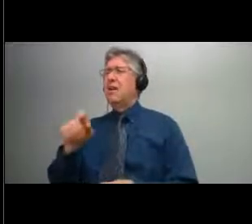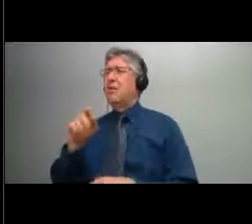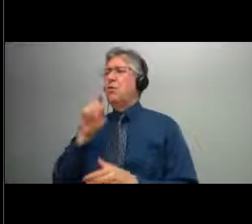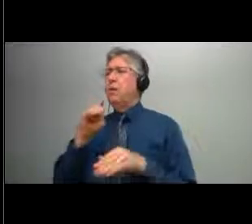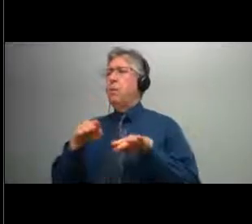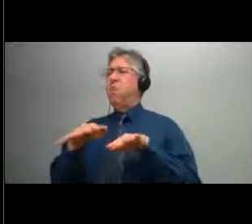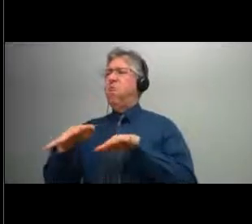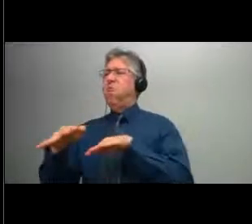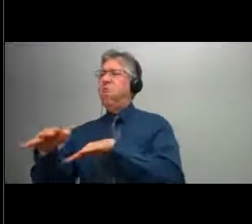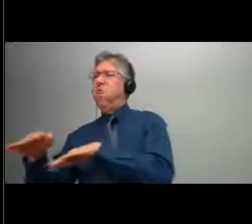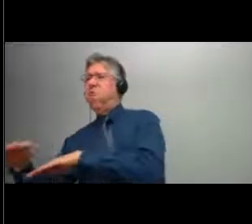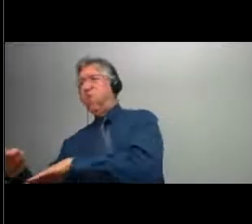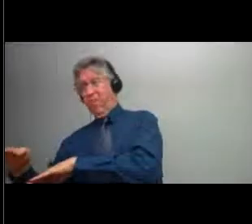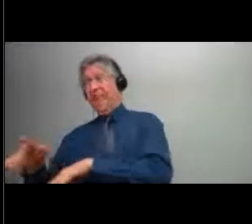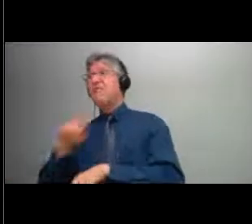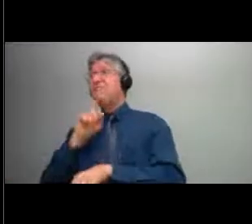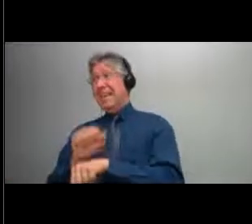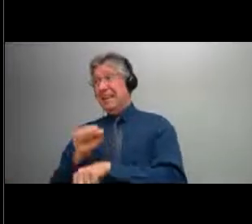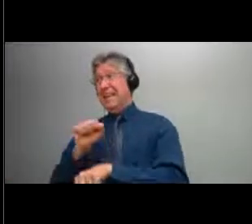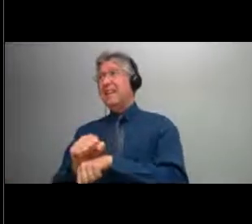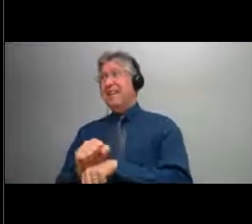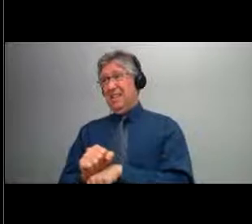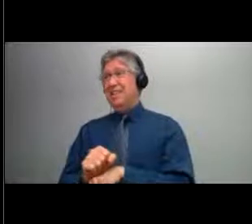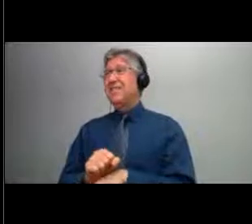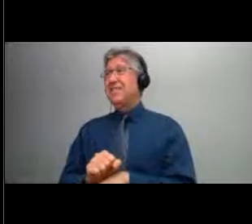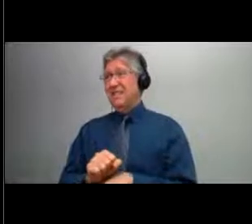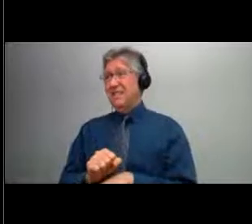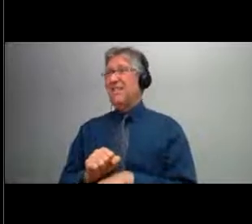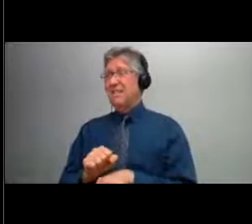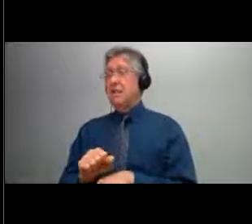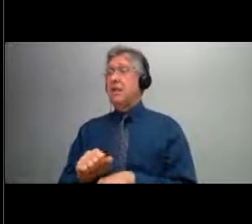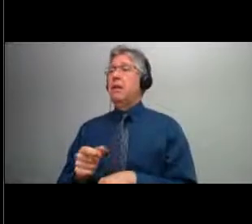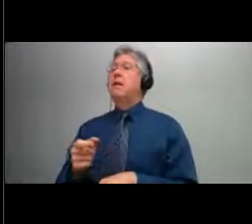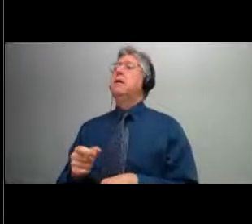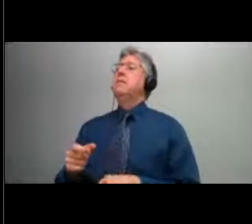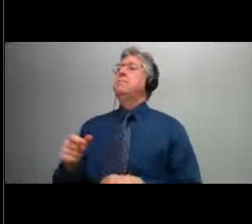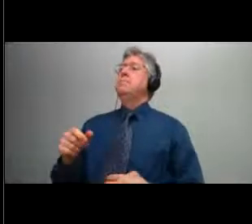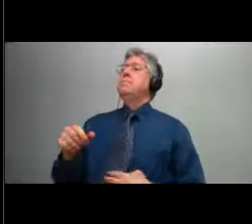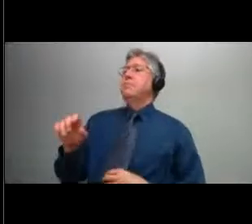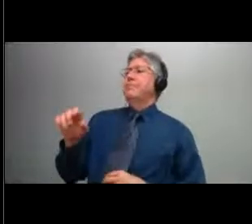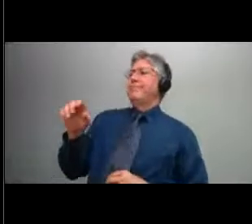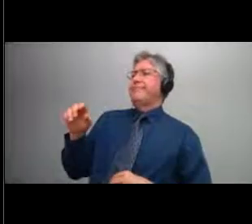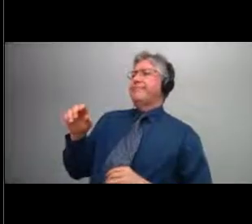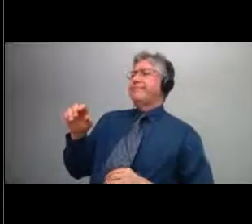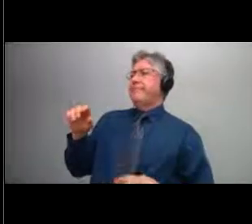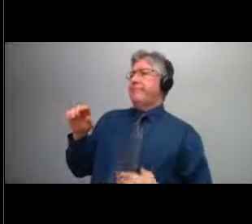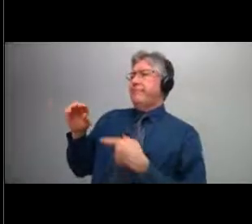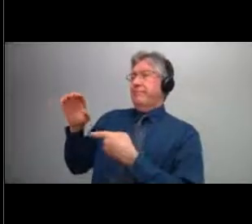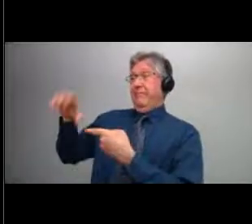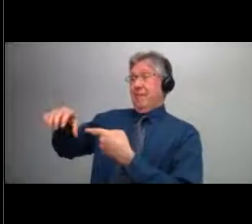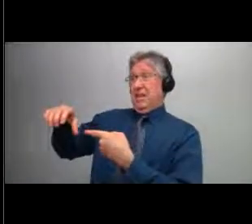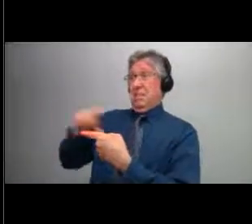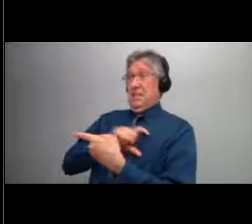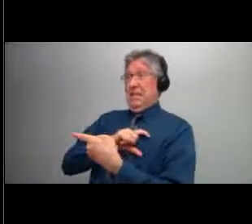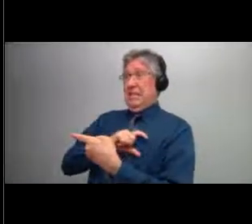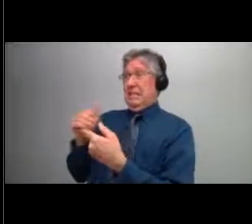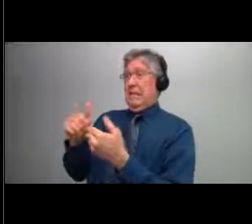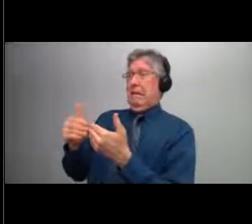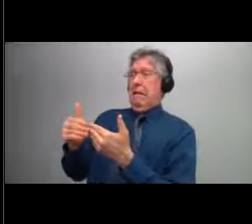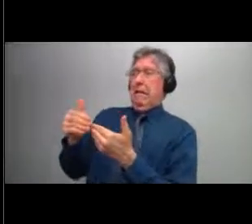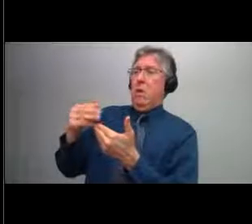the roadway embankment. West of the Metro Police Facility toward Metropolitan Center